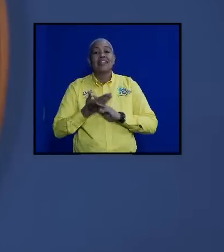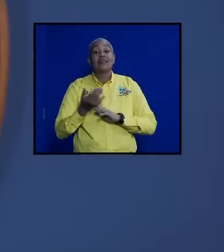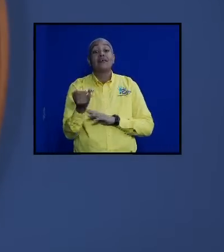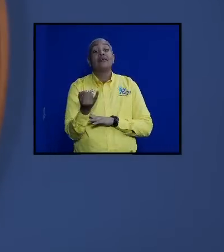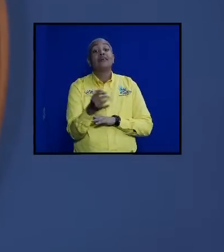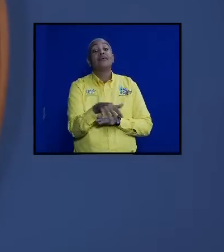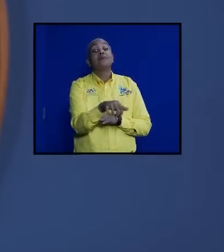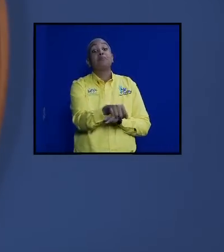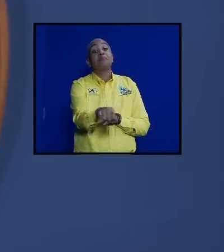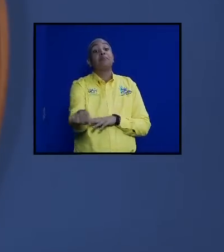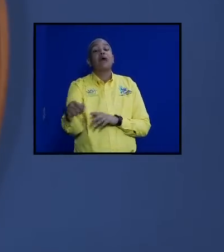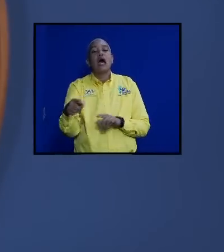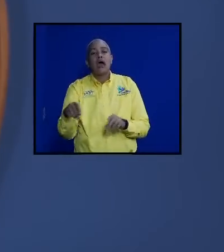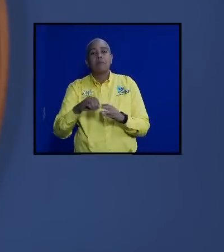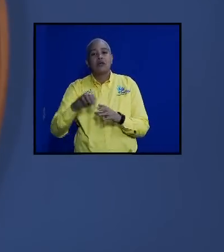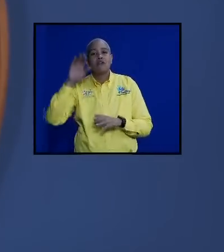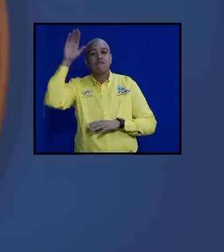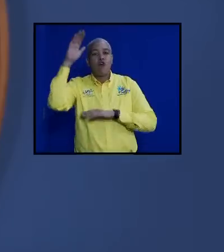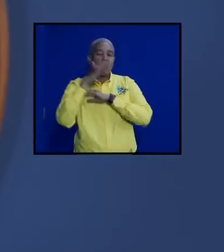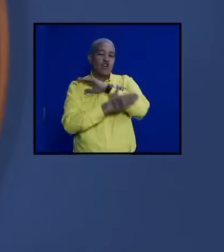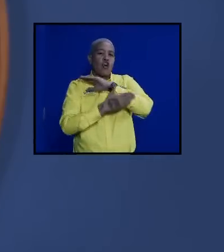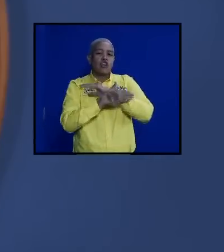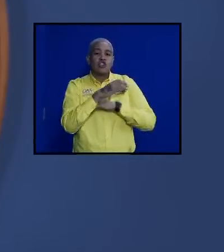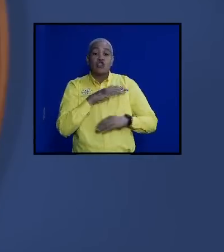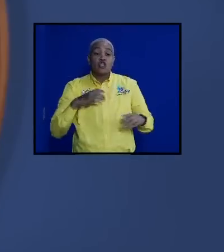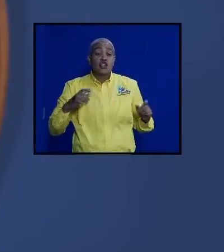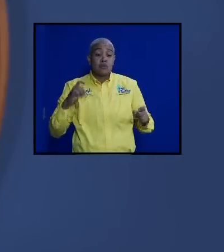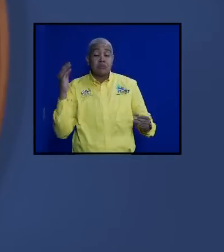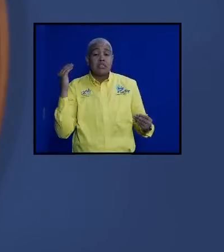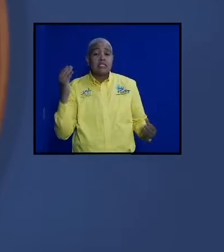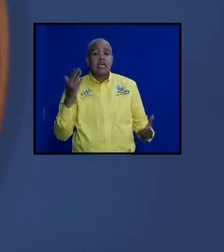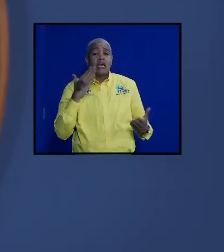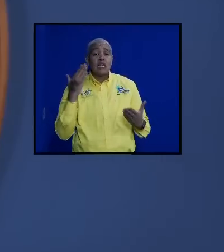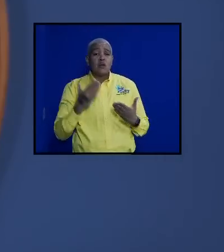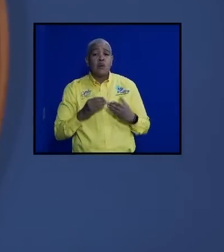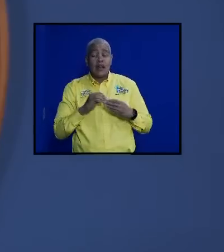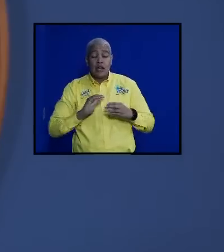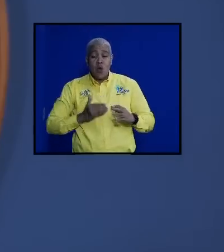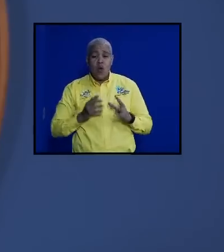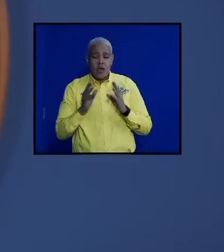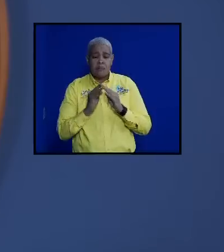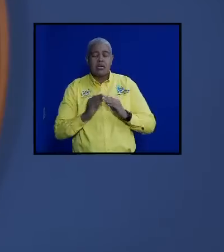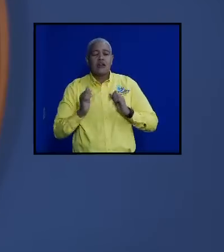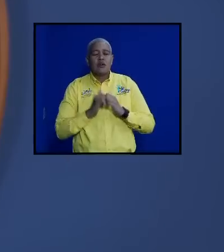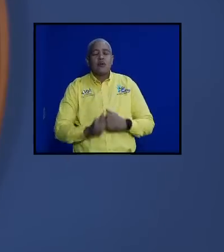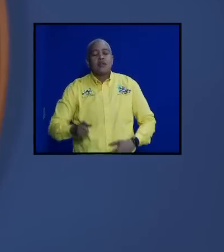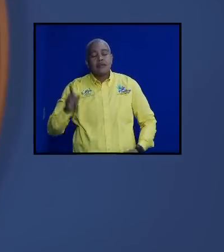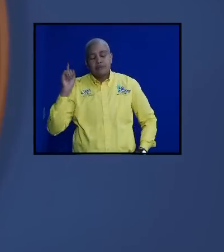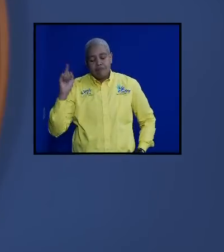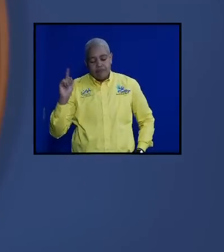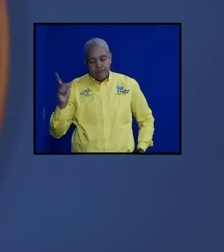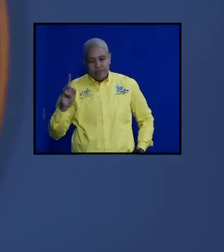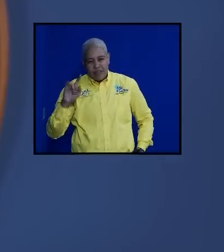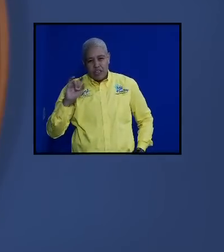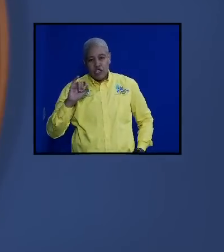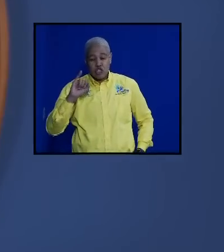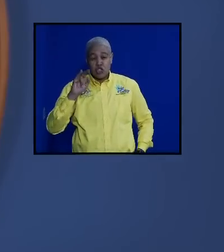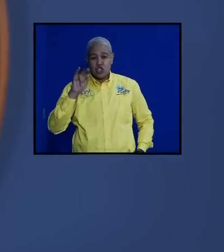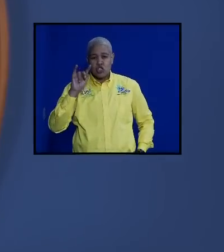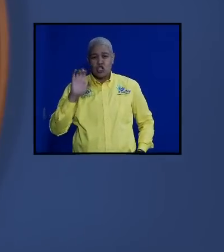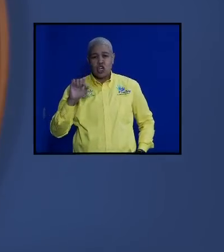criminals in foreign countries. The Commissioner said it very well in our meeting with the Justice